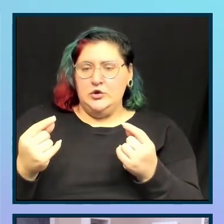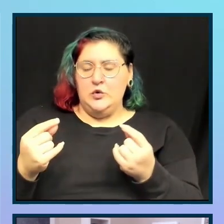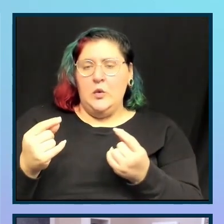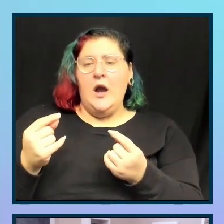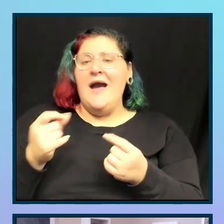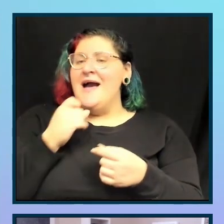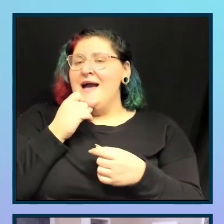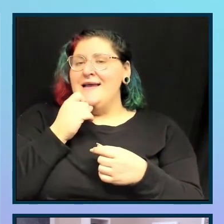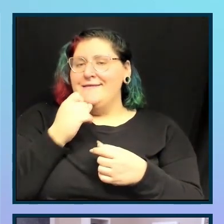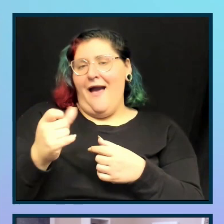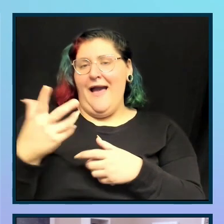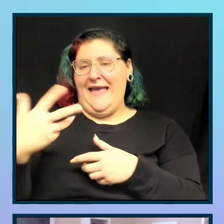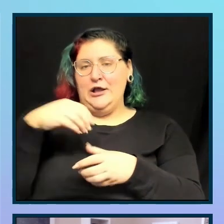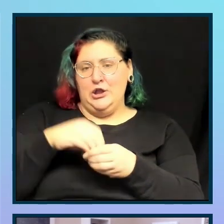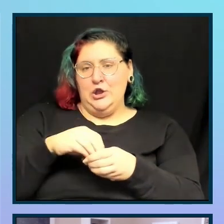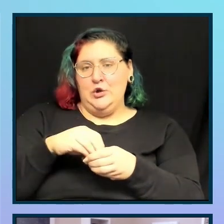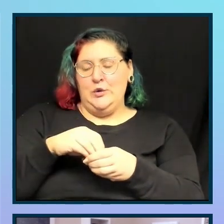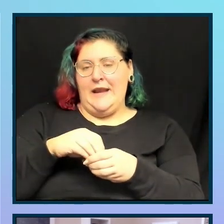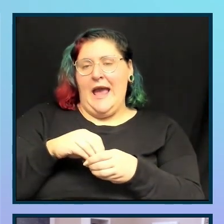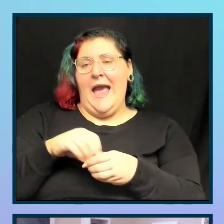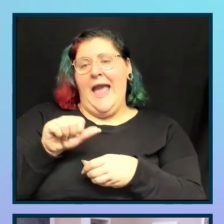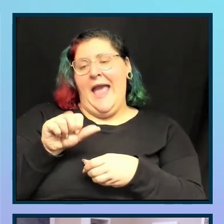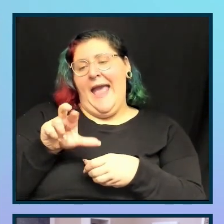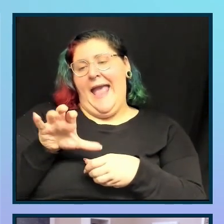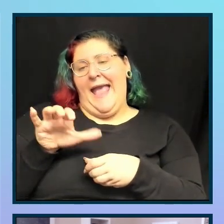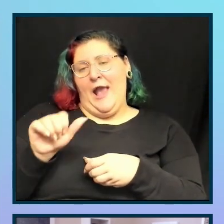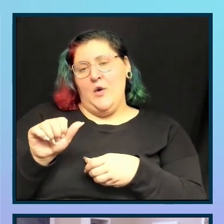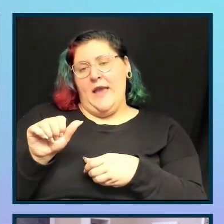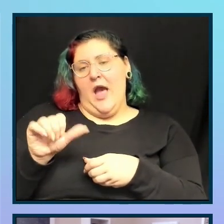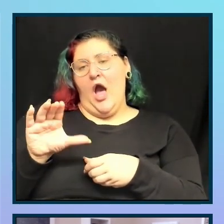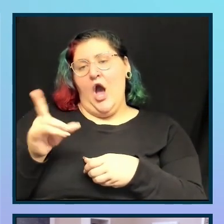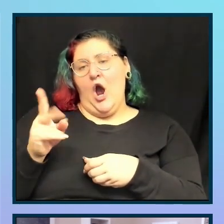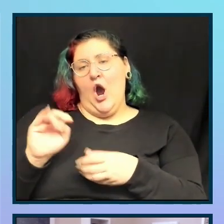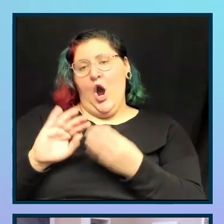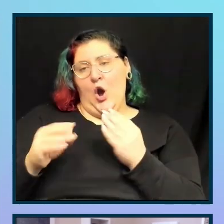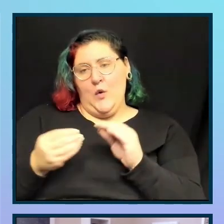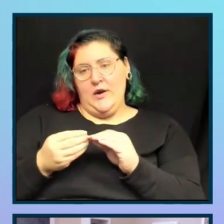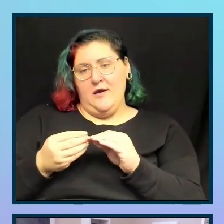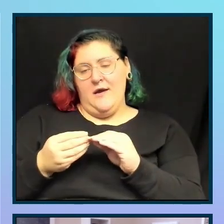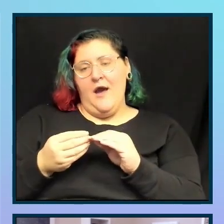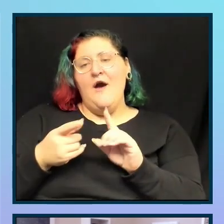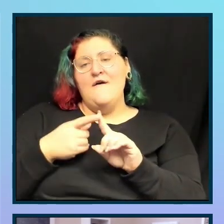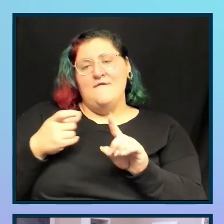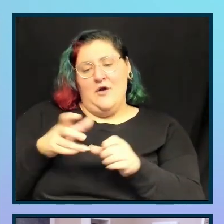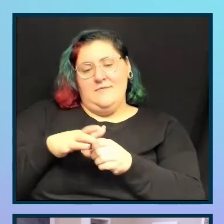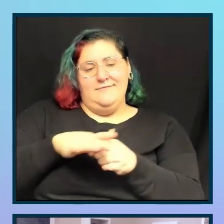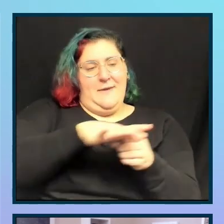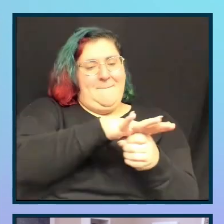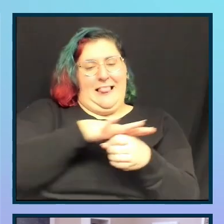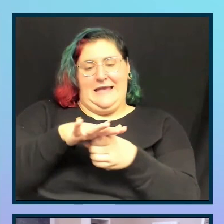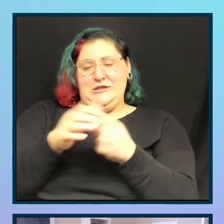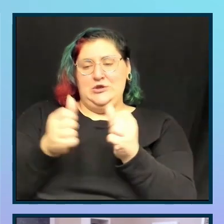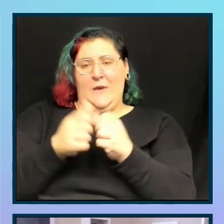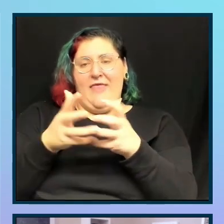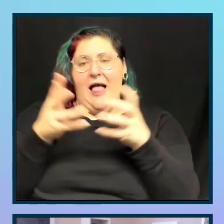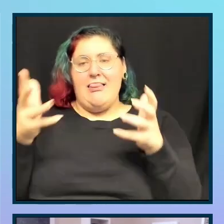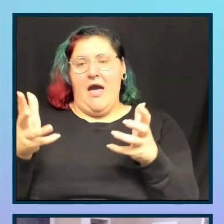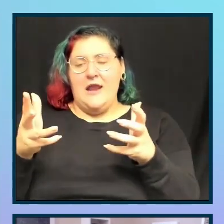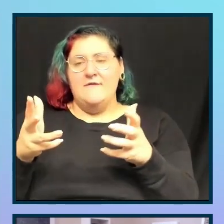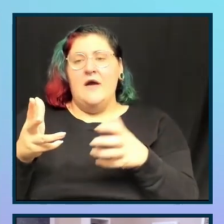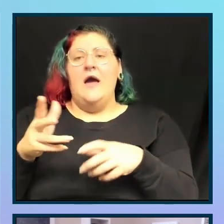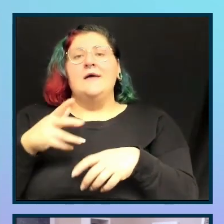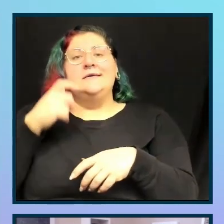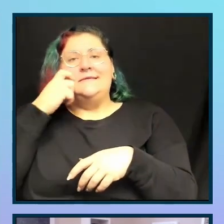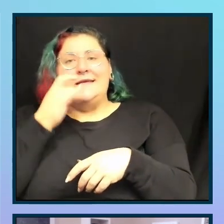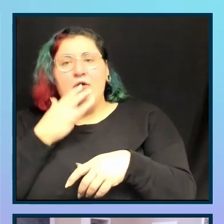of people who are part of various minority groups. Because if we are not very careful with the data that we